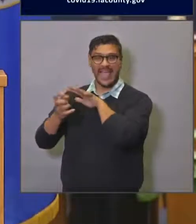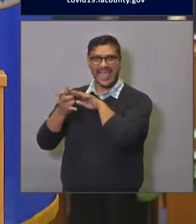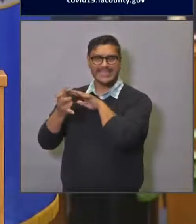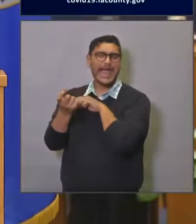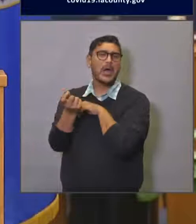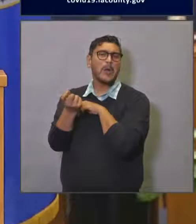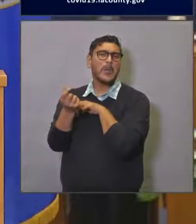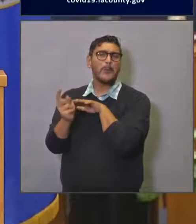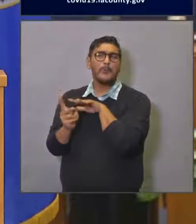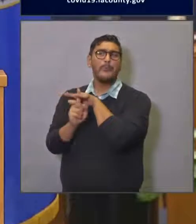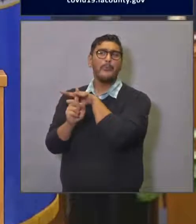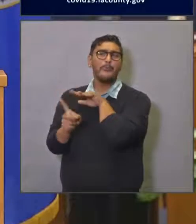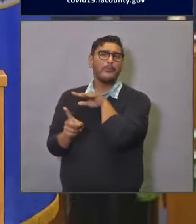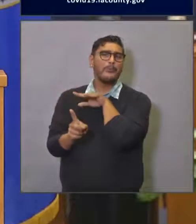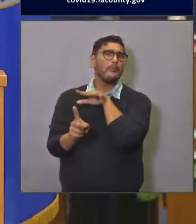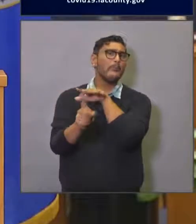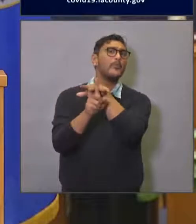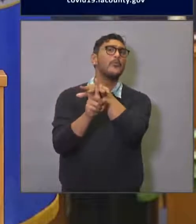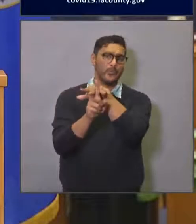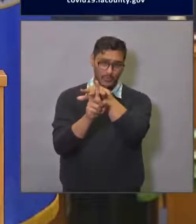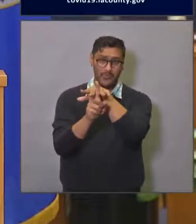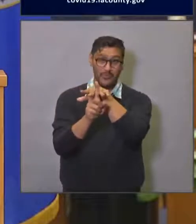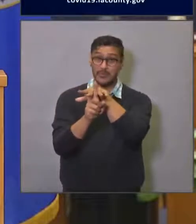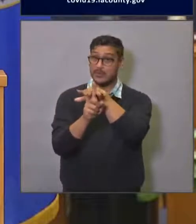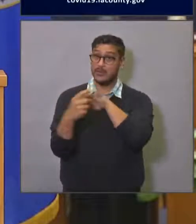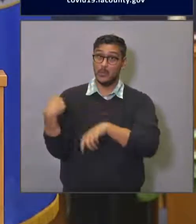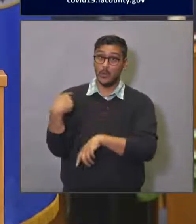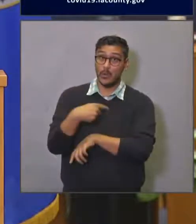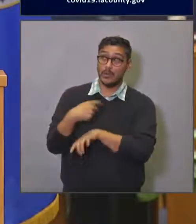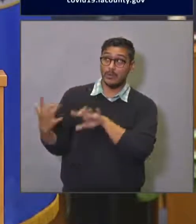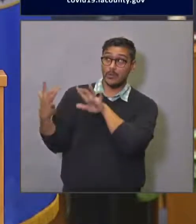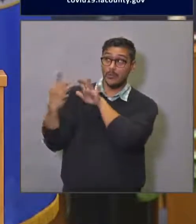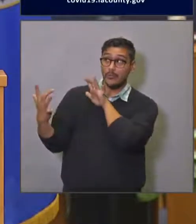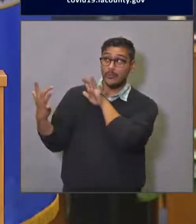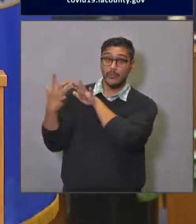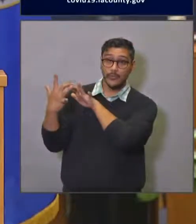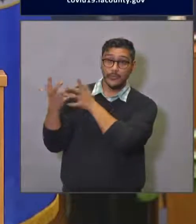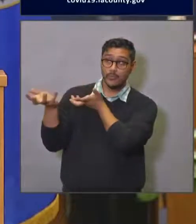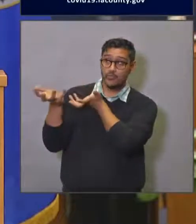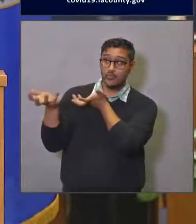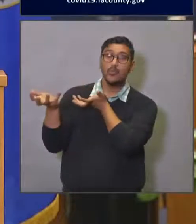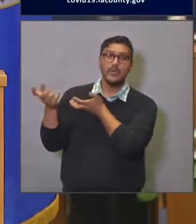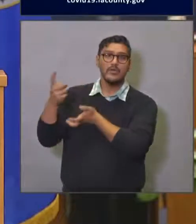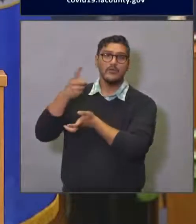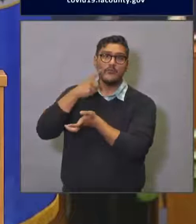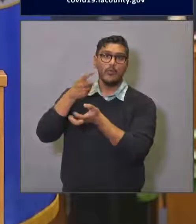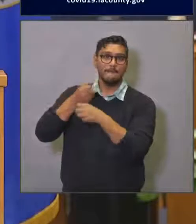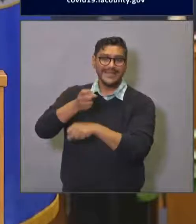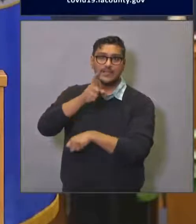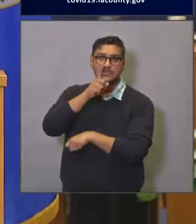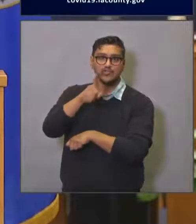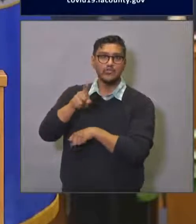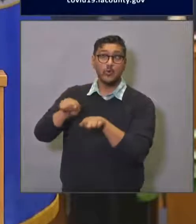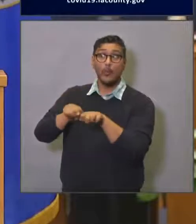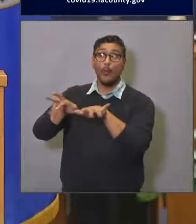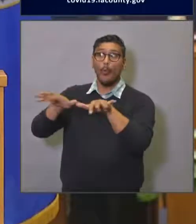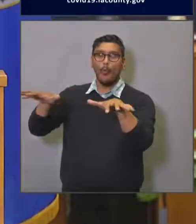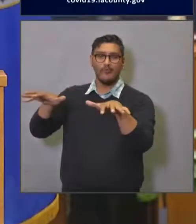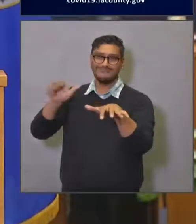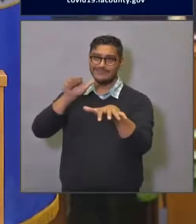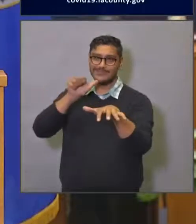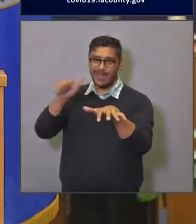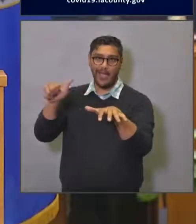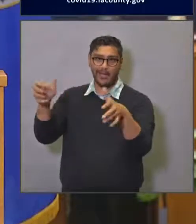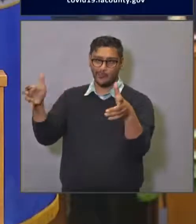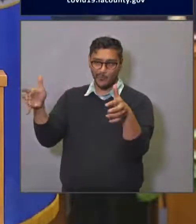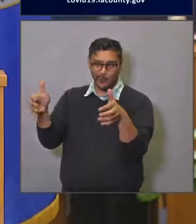Rescue Mission. We are working closely with them to contain the outbreak, to offer services and support both to people